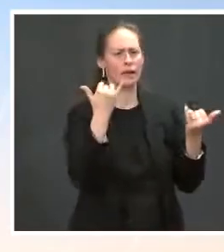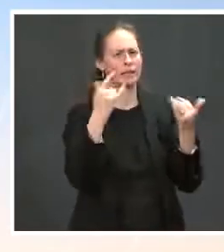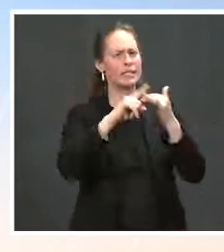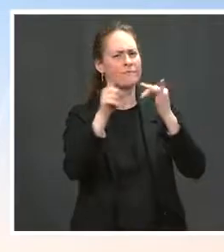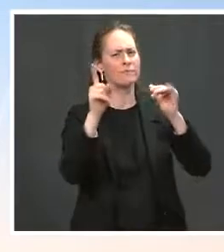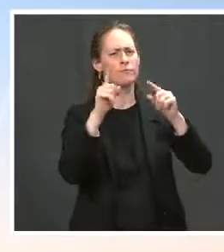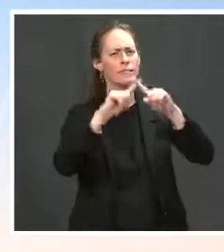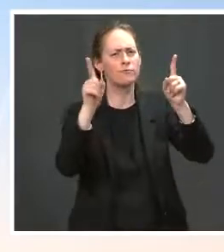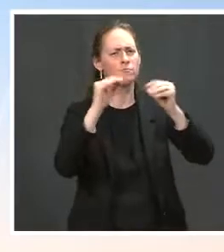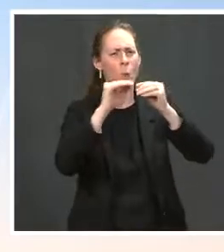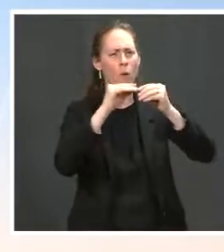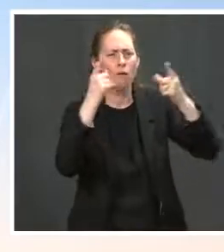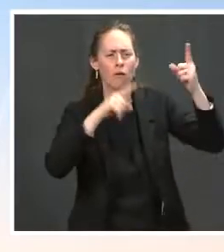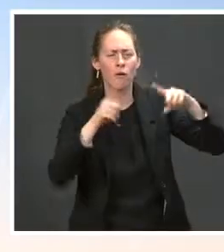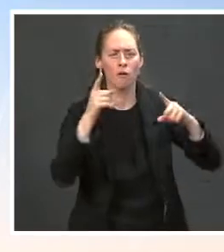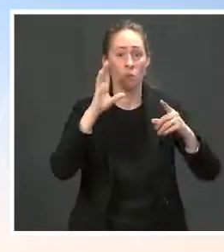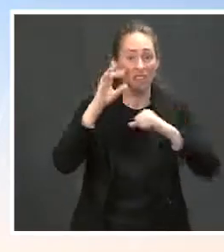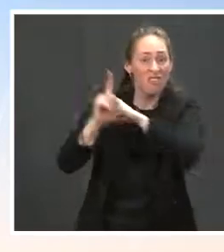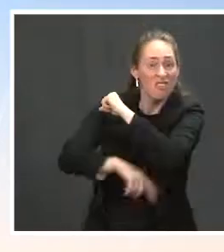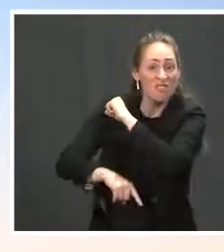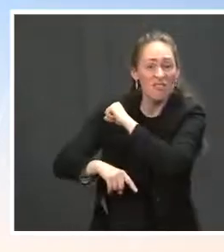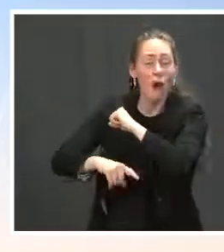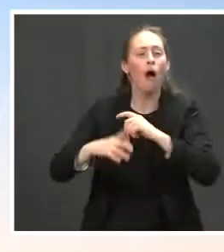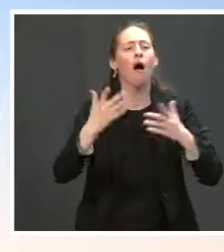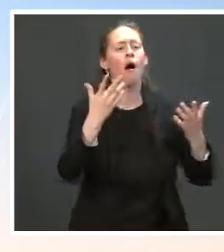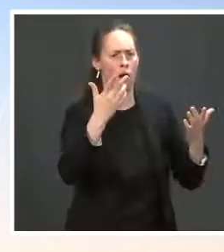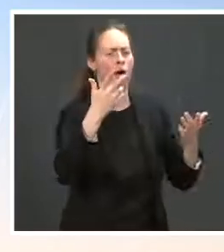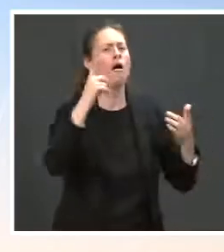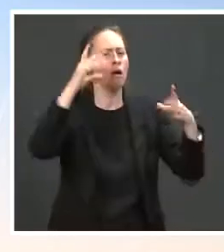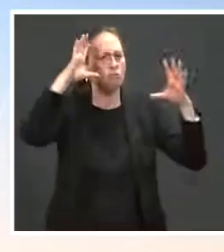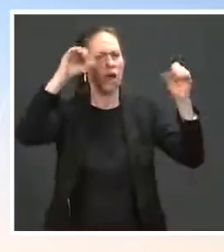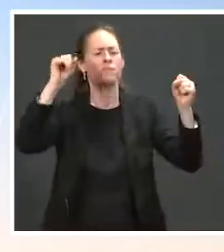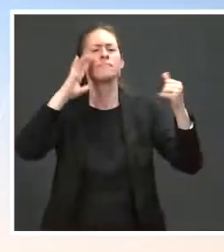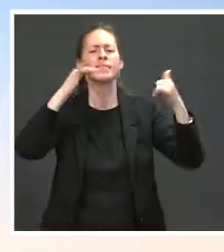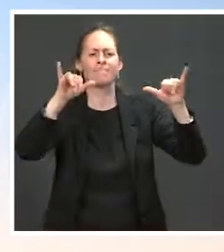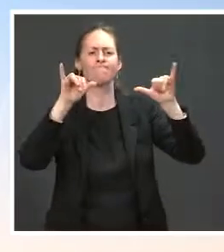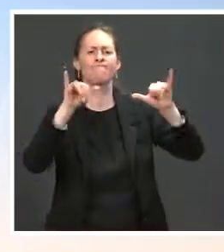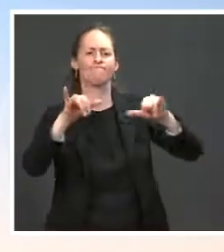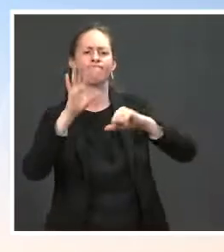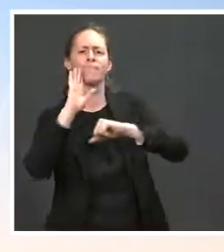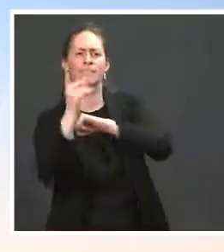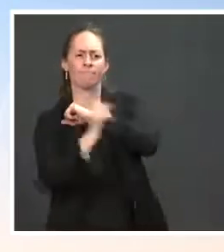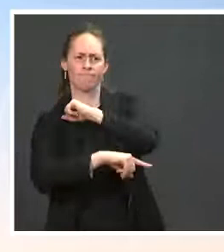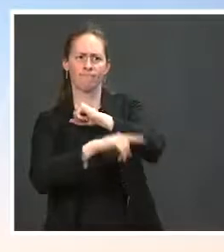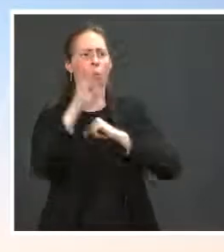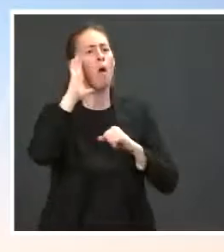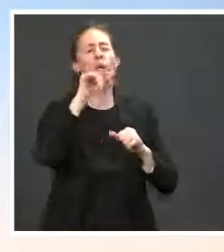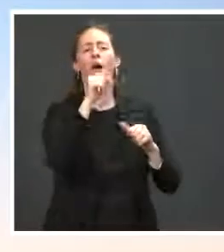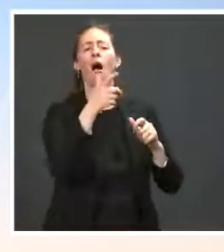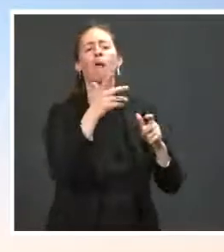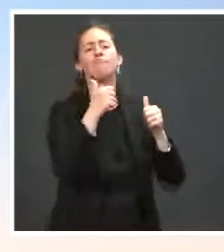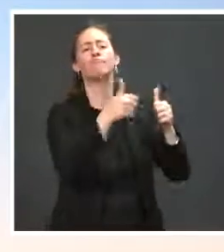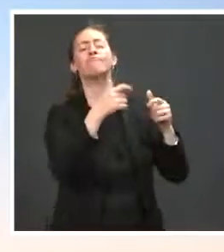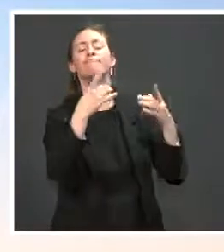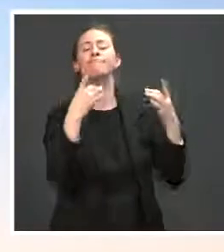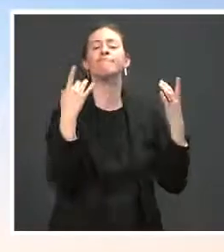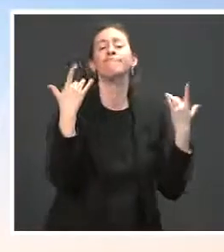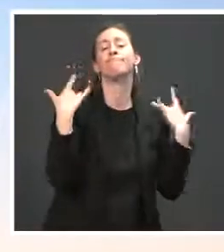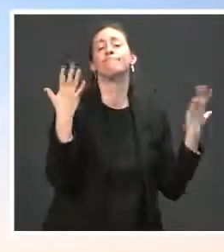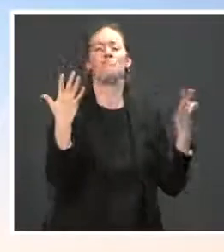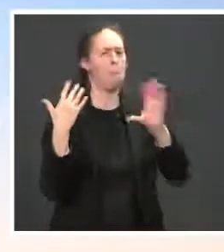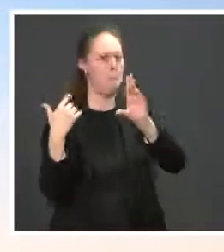basically. He would be opposed to lifting the sanctions. I don't think we've indicated we're moving toward that, but we're having a discussion